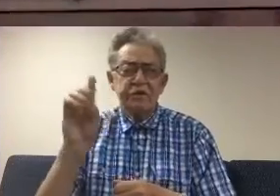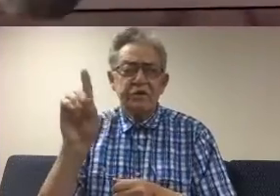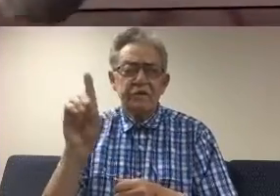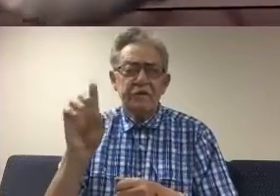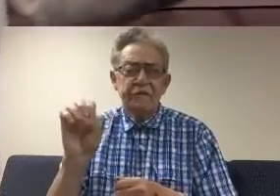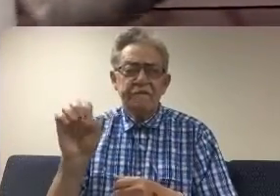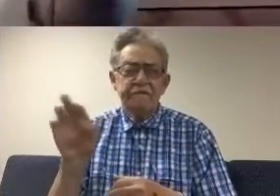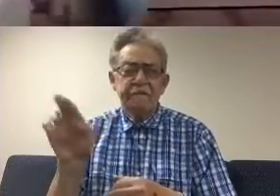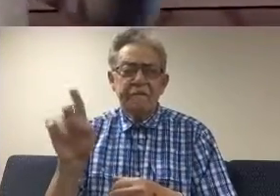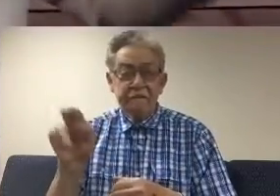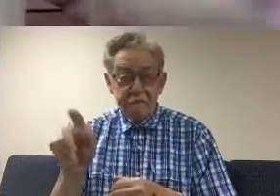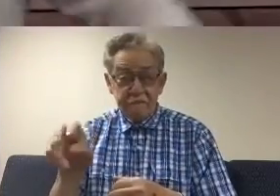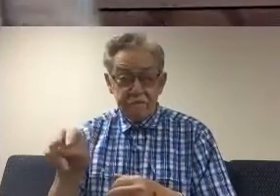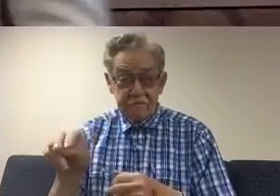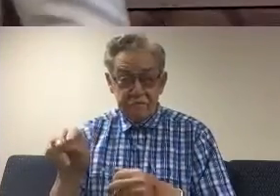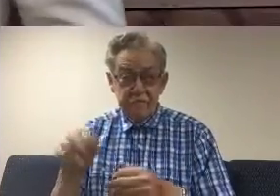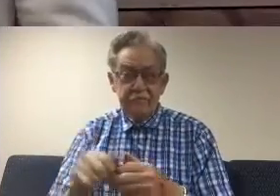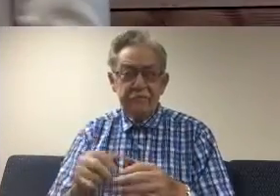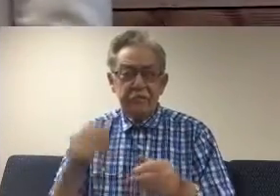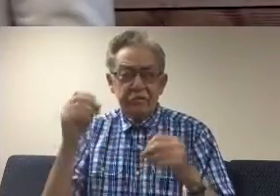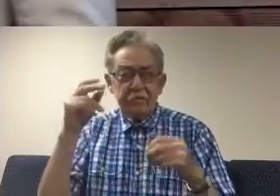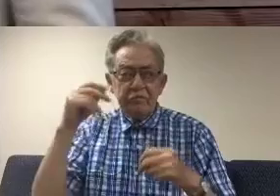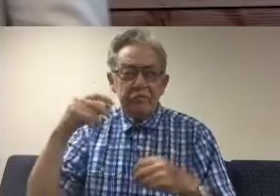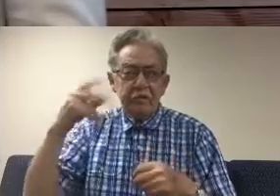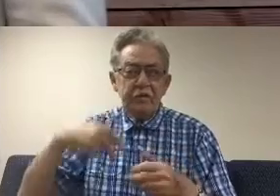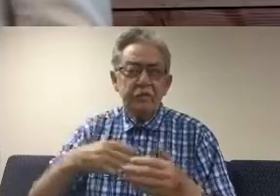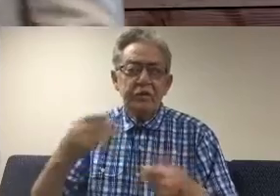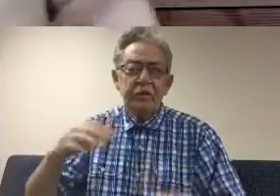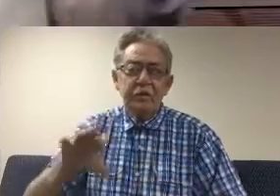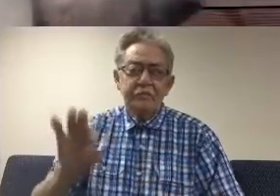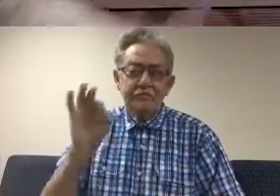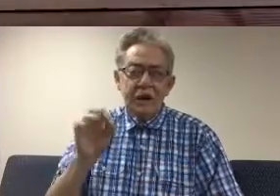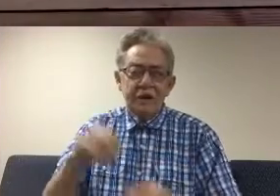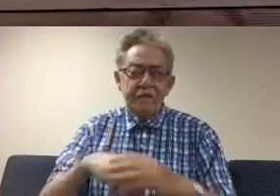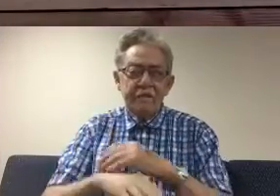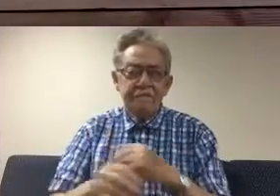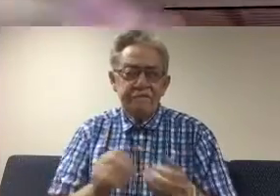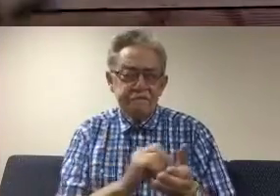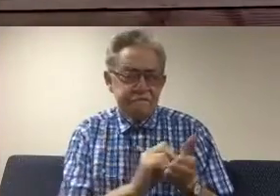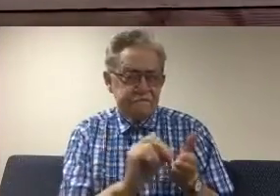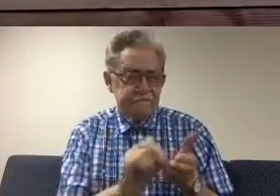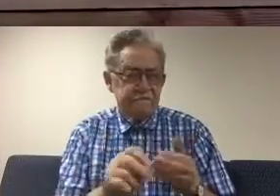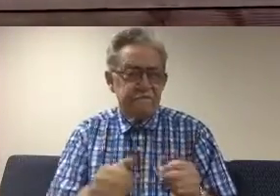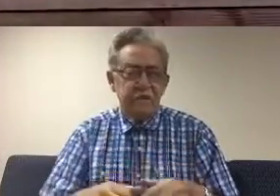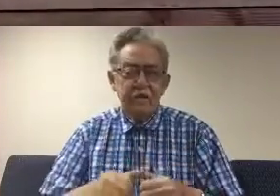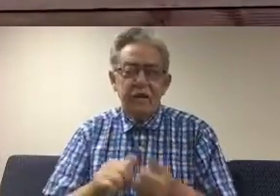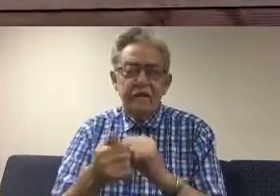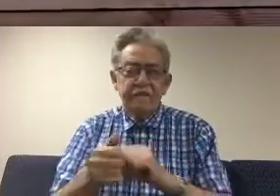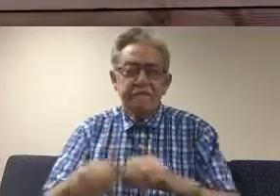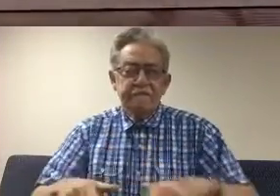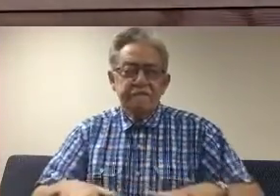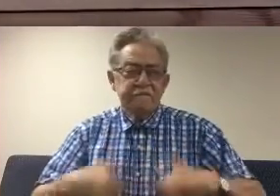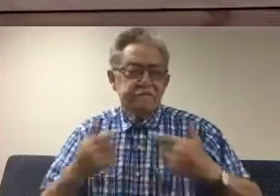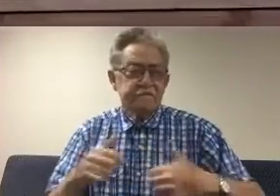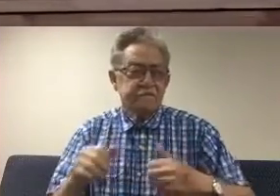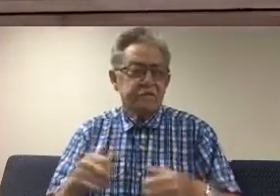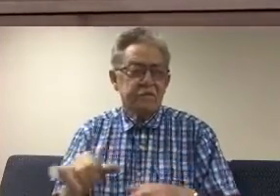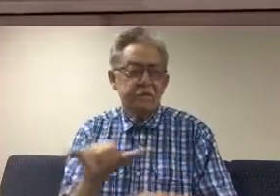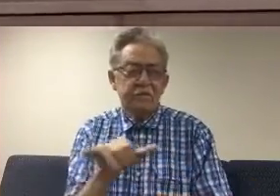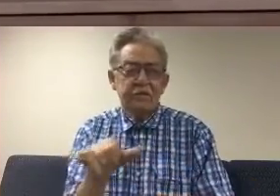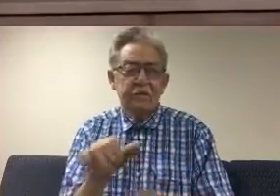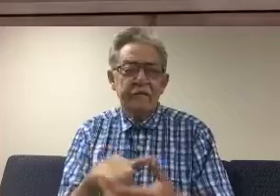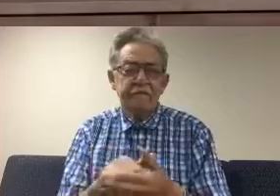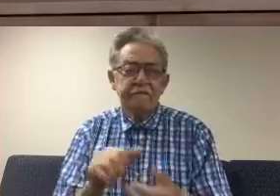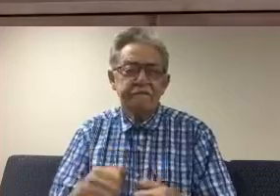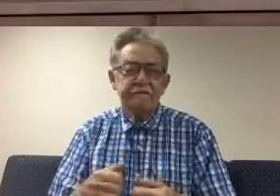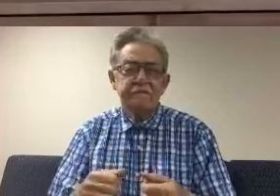wouldn't it be amazing if we could just find something in Scripture to tell us how to live that? I mean, the Bible was great for 2,000 years ago, but wouldn't it be